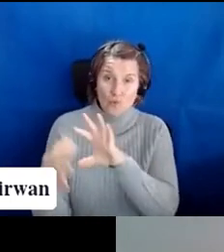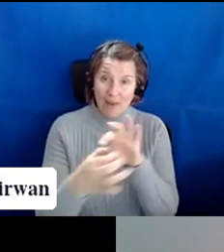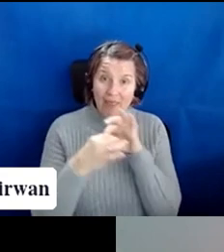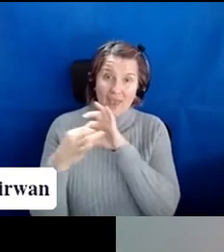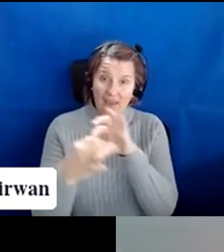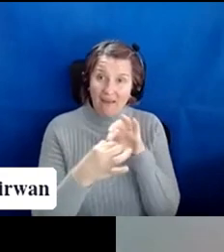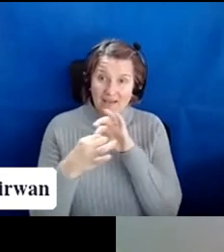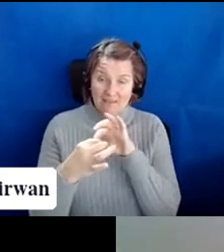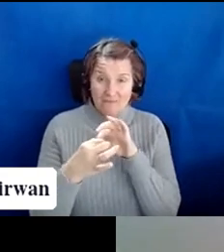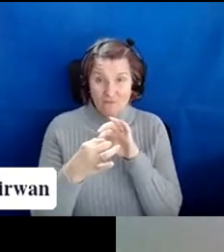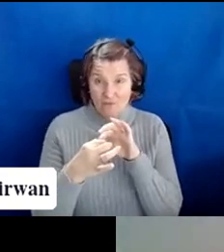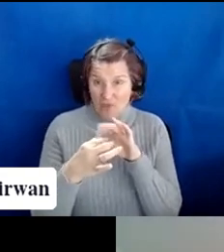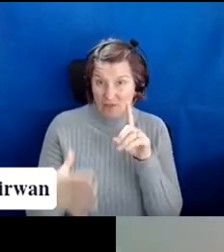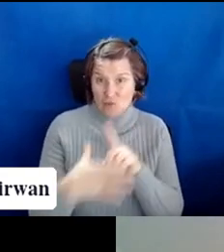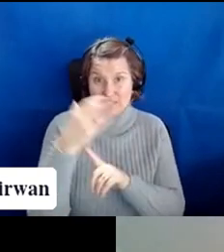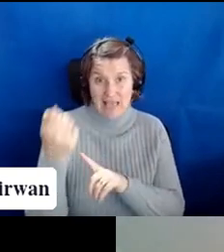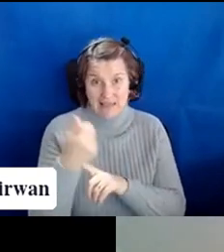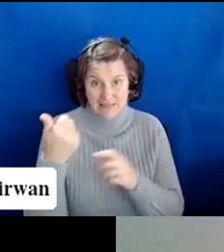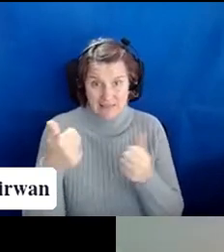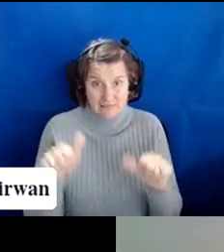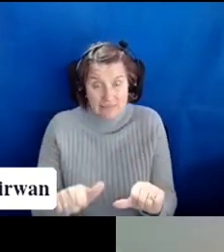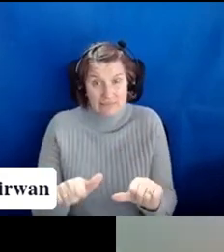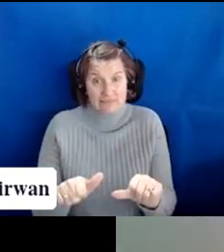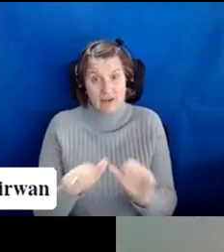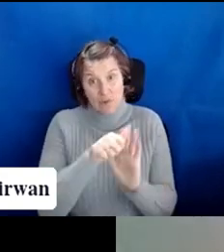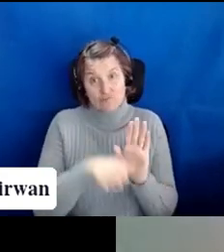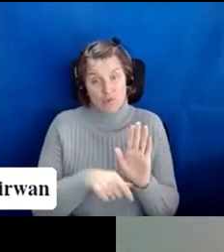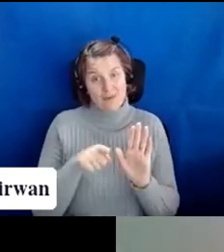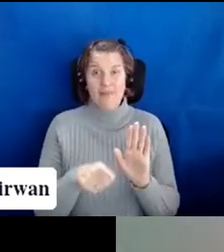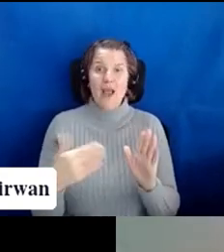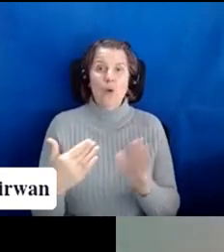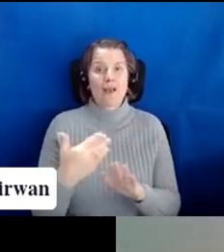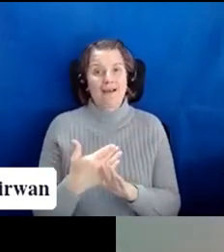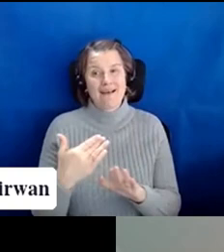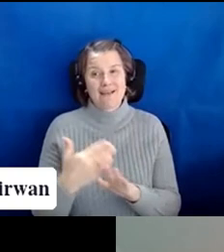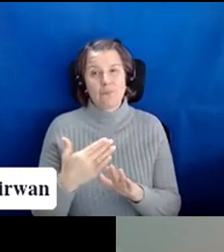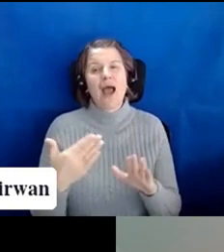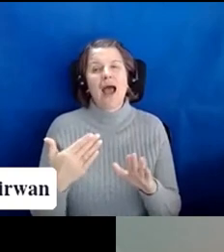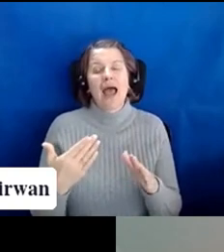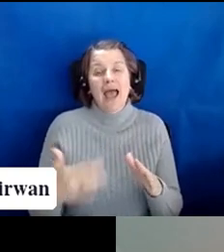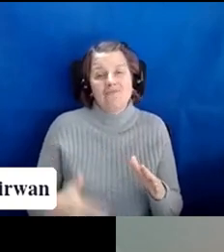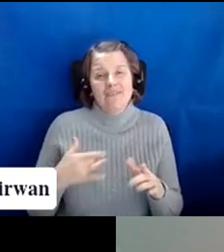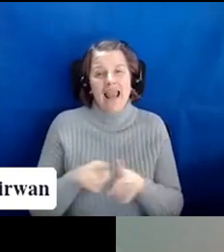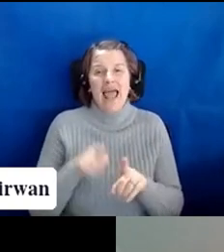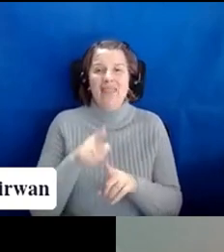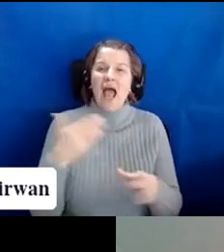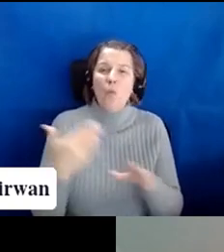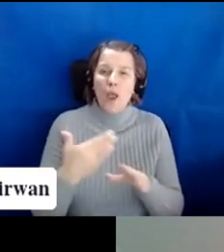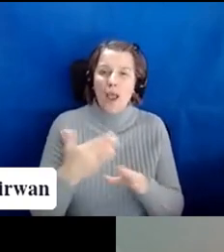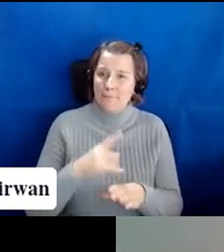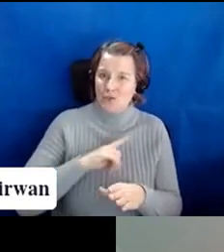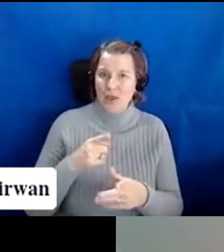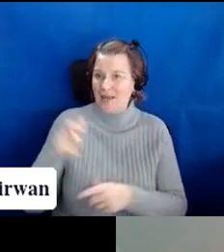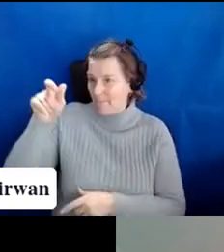to bring for the success of the programme, and that did work. But I feel like it worked because we had a dedicated person who